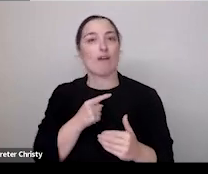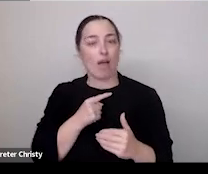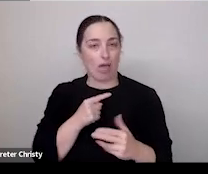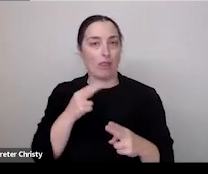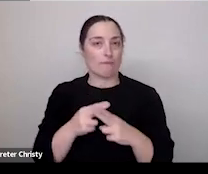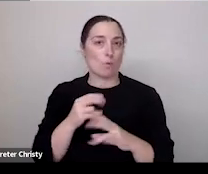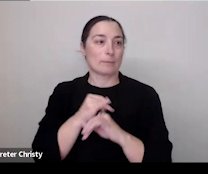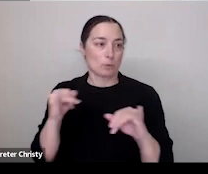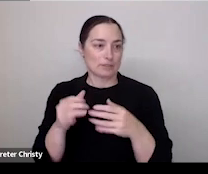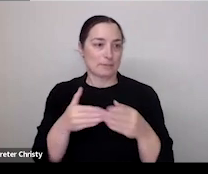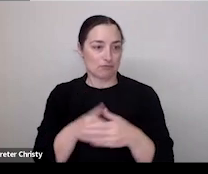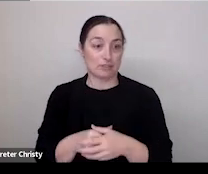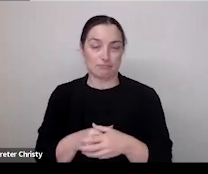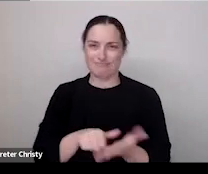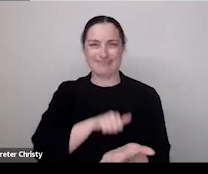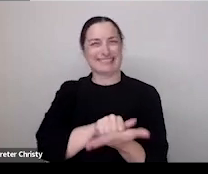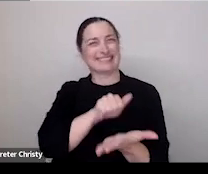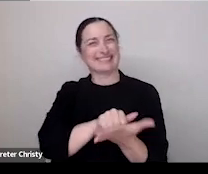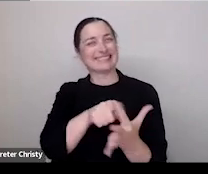plans. Use effective data like